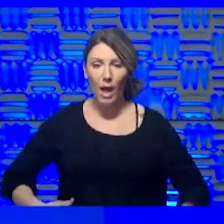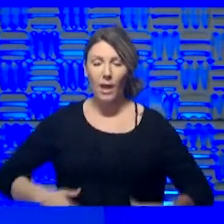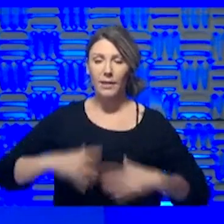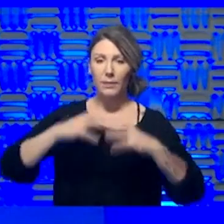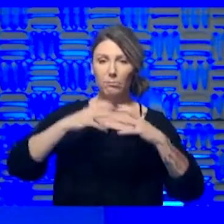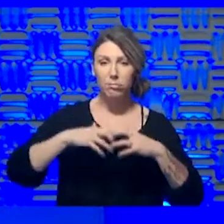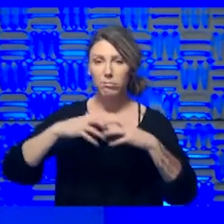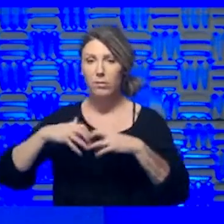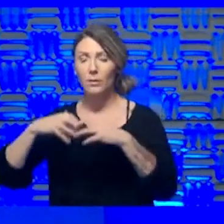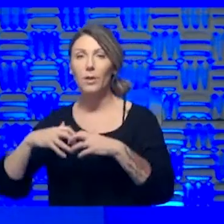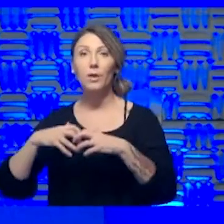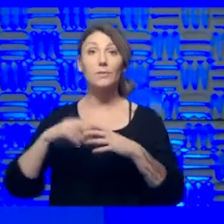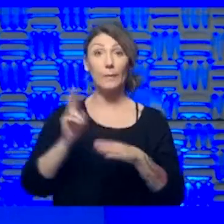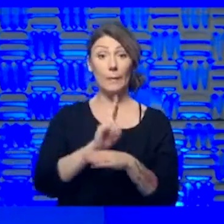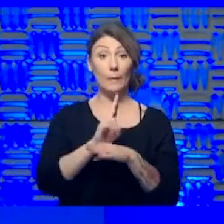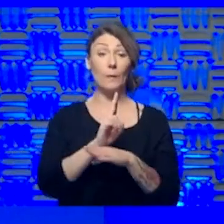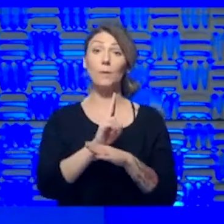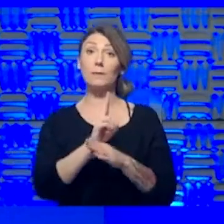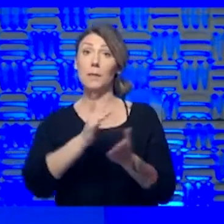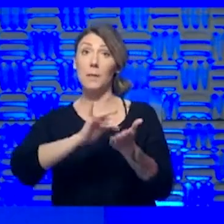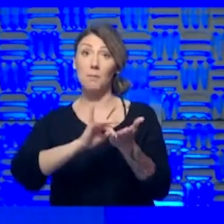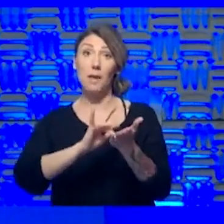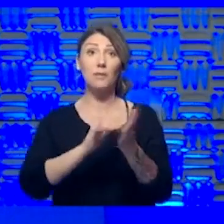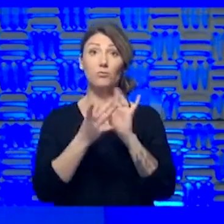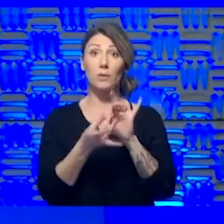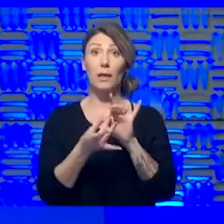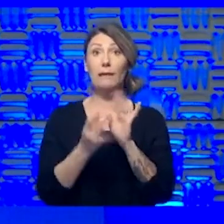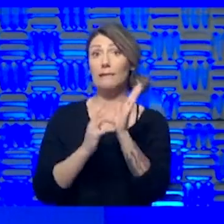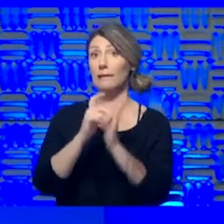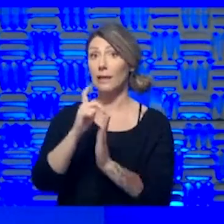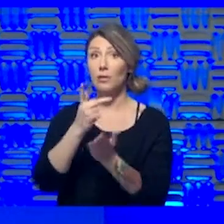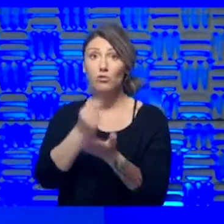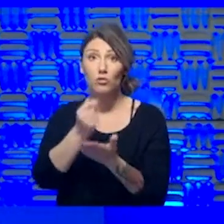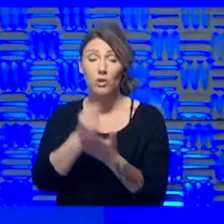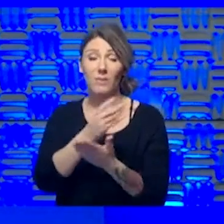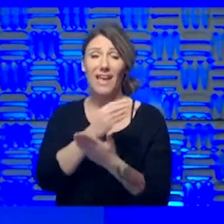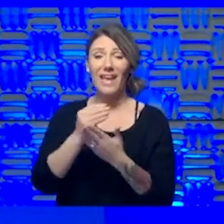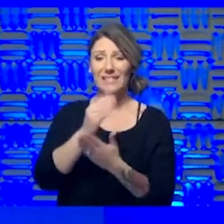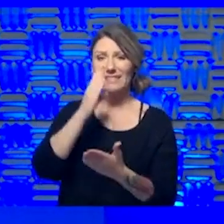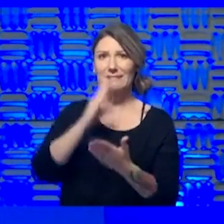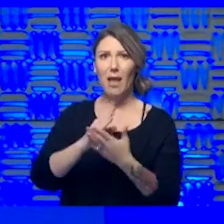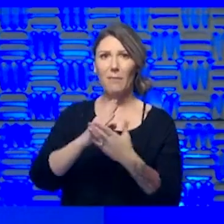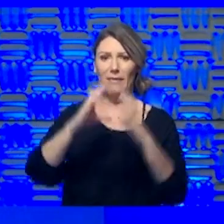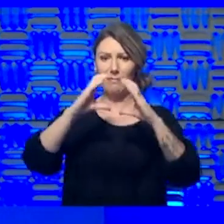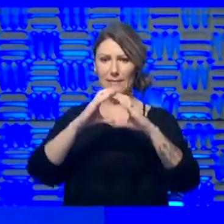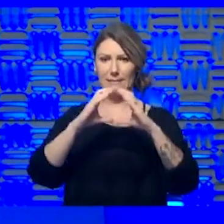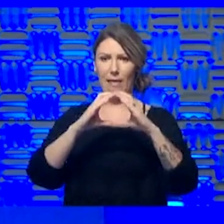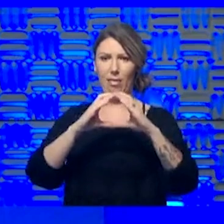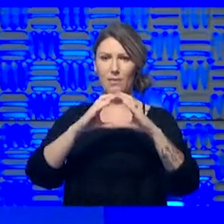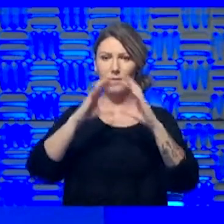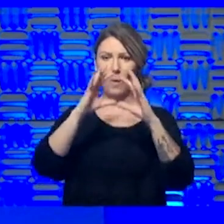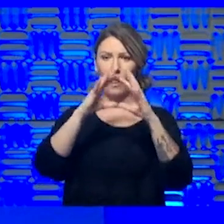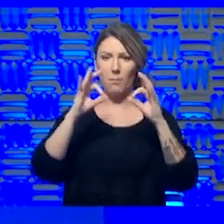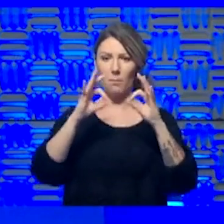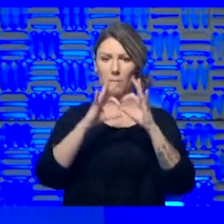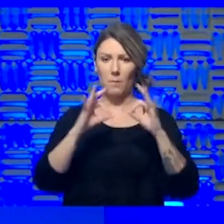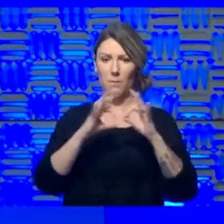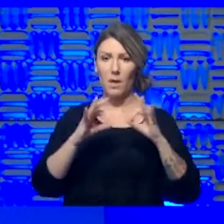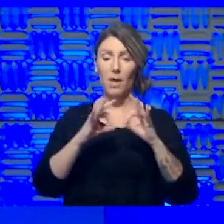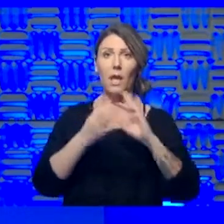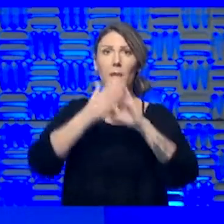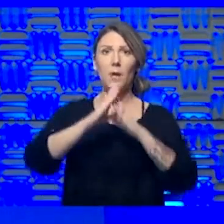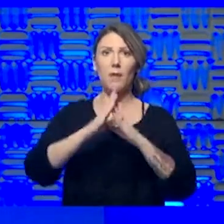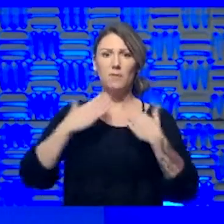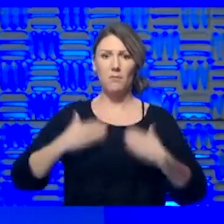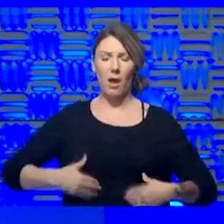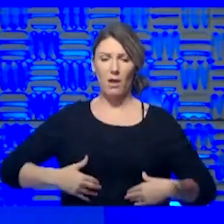you are very familiar with cancer treatment, and stopping some of those cellular pathways to block inflammation. So those